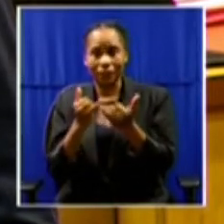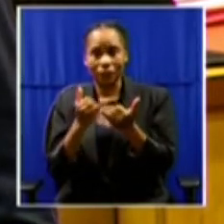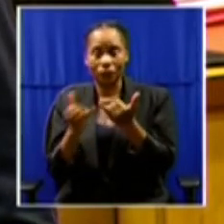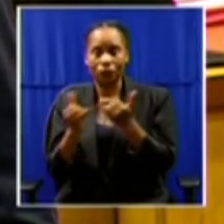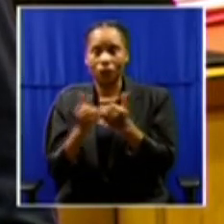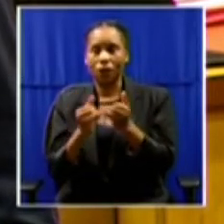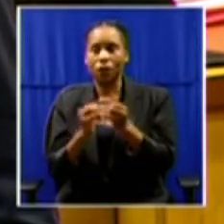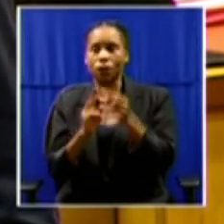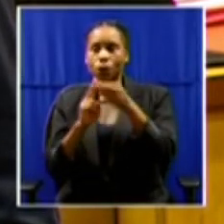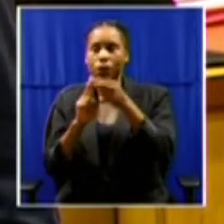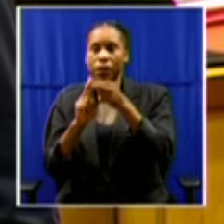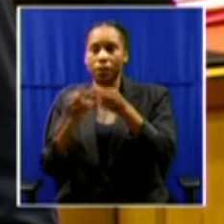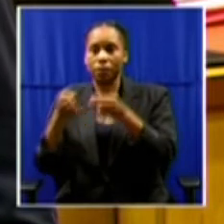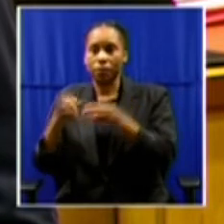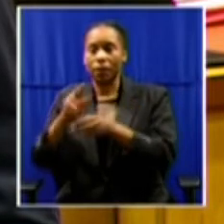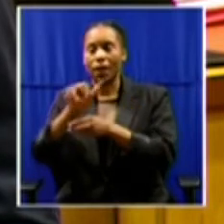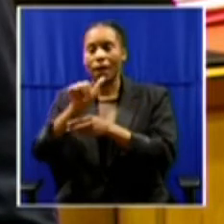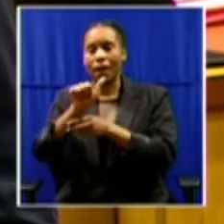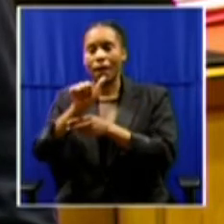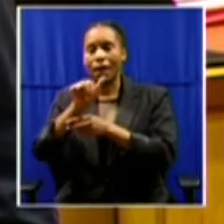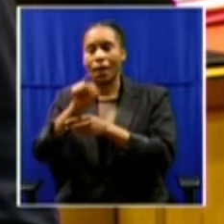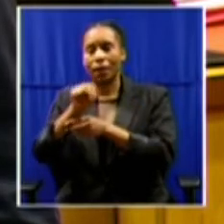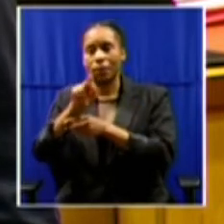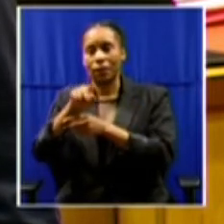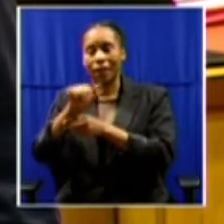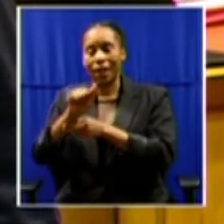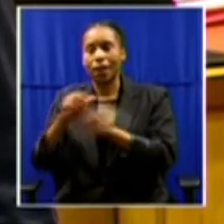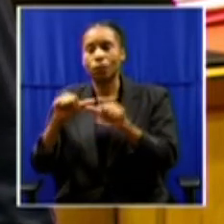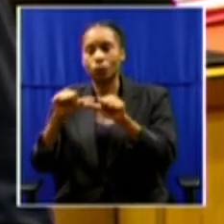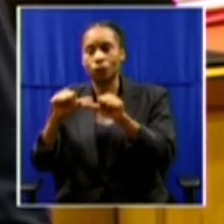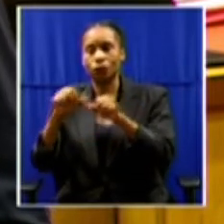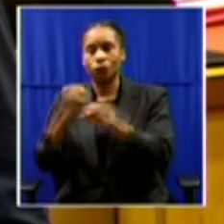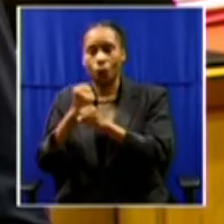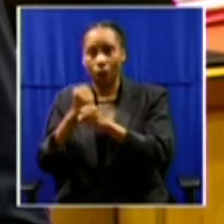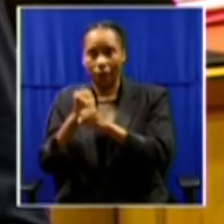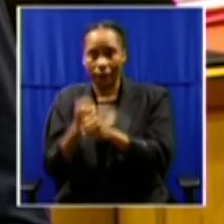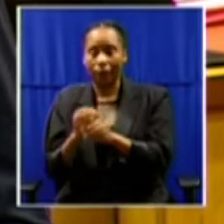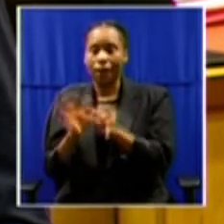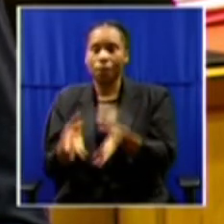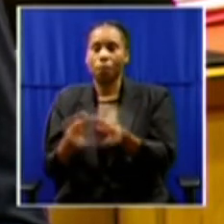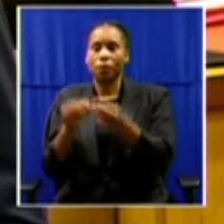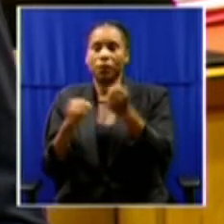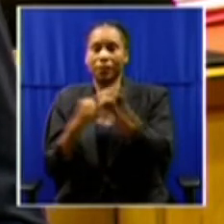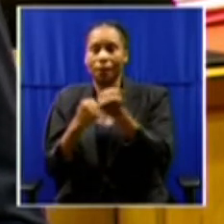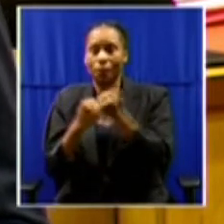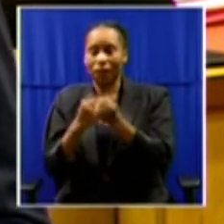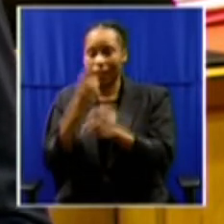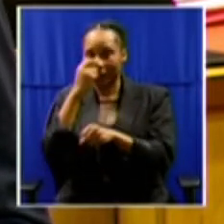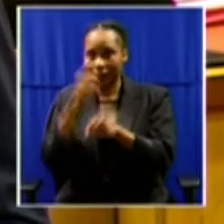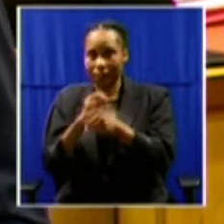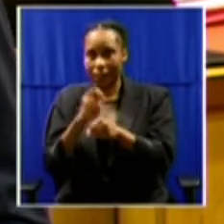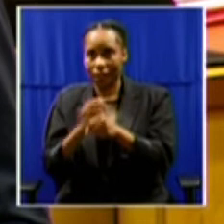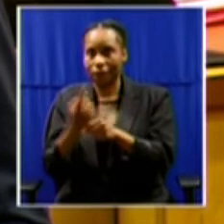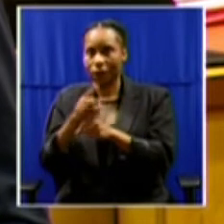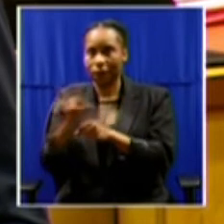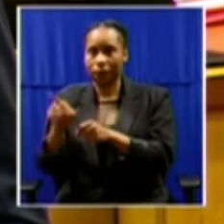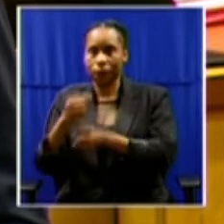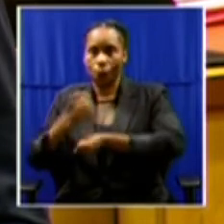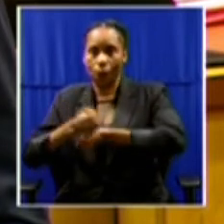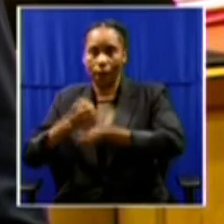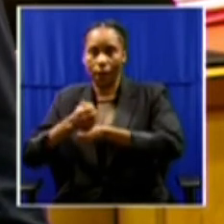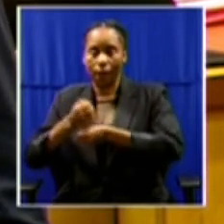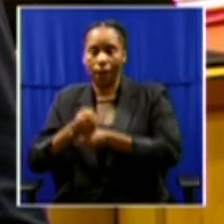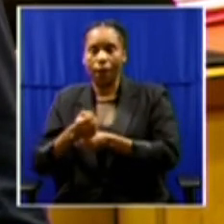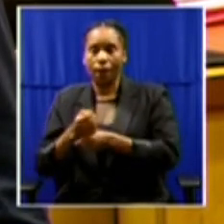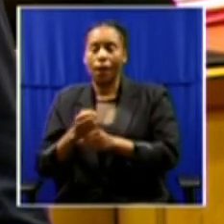unit of the NPA continue to function, and will continue to give it the support that is necessary for them to